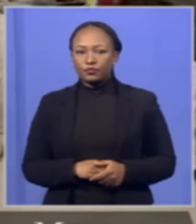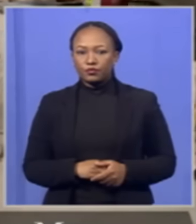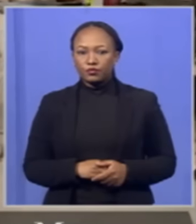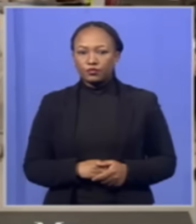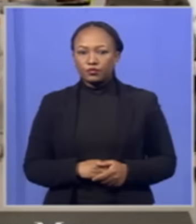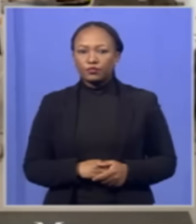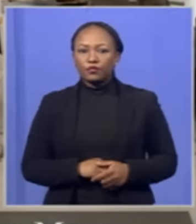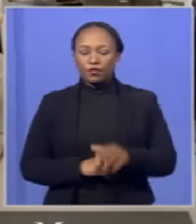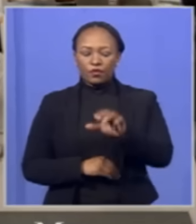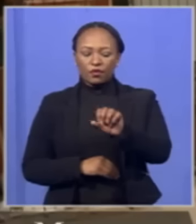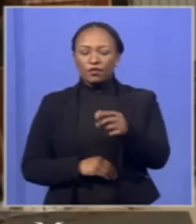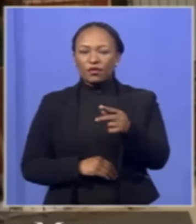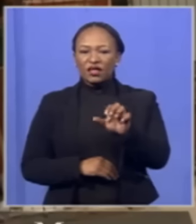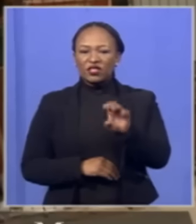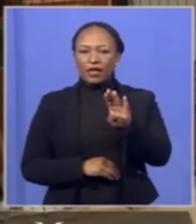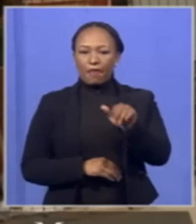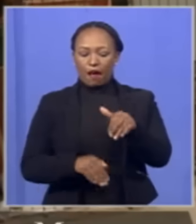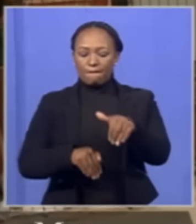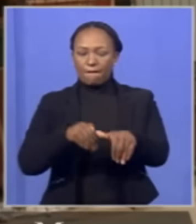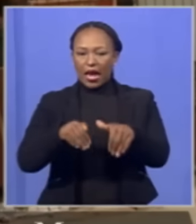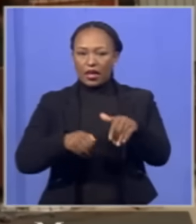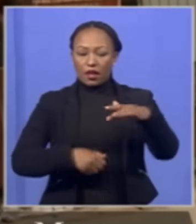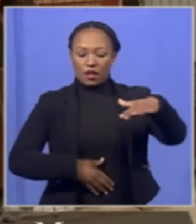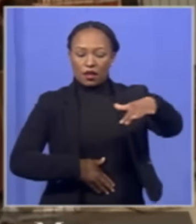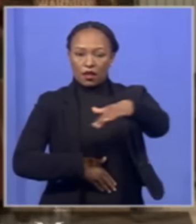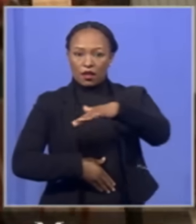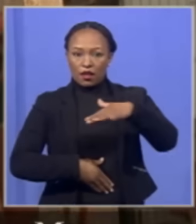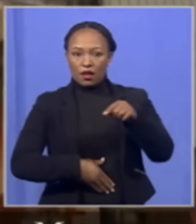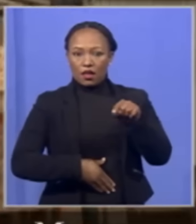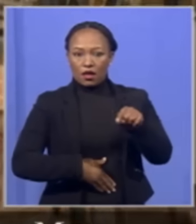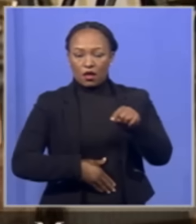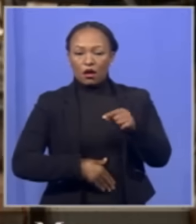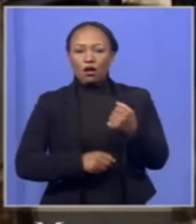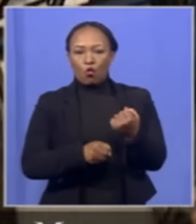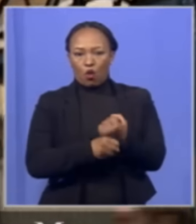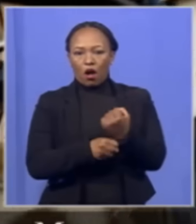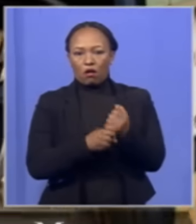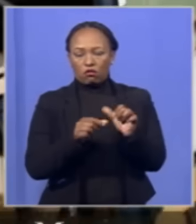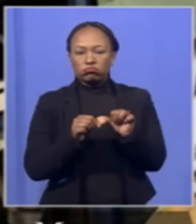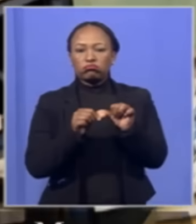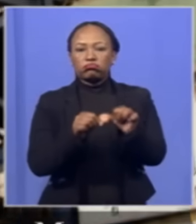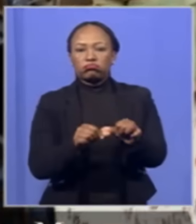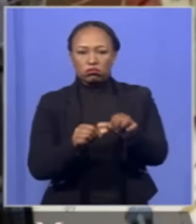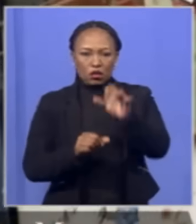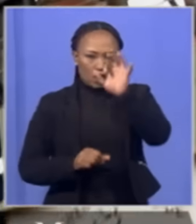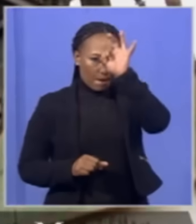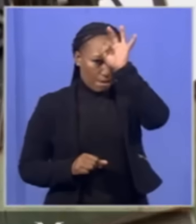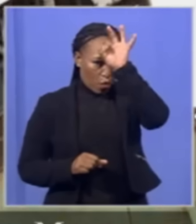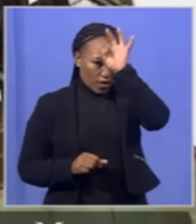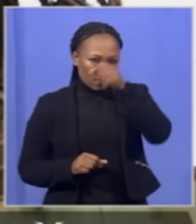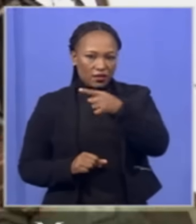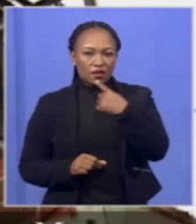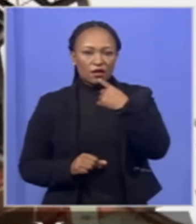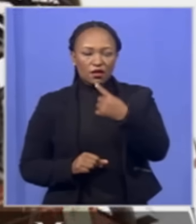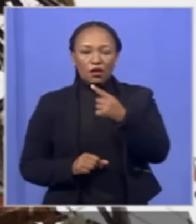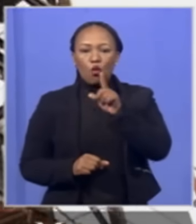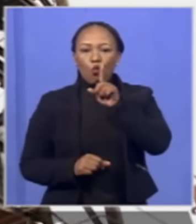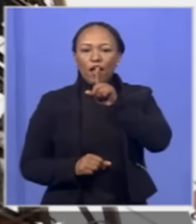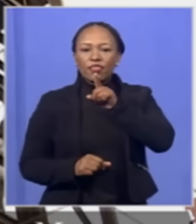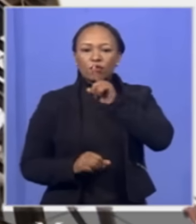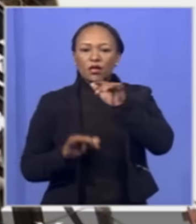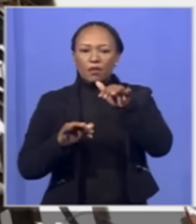Moepo wa Sheba ke karolo ya Barberton o santseng o dira. Mapodisi a re go supilwe barafi ba ka nna 1,000 kwa tlase